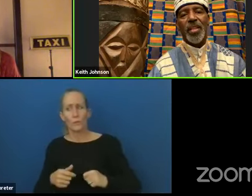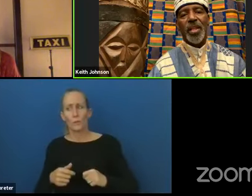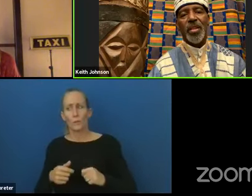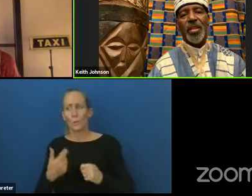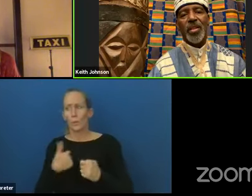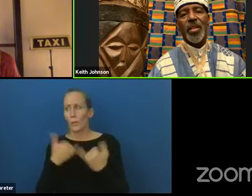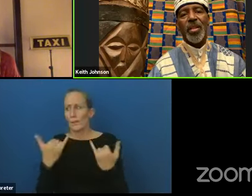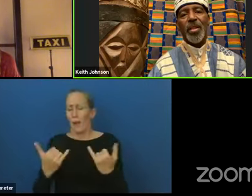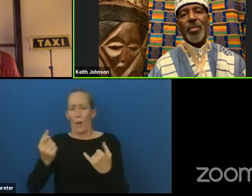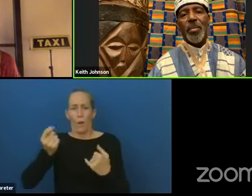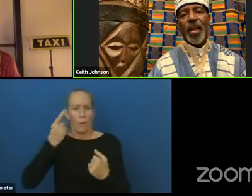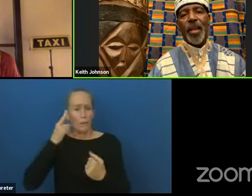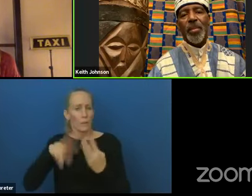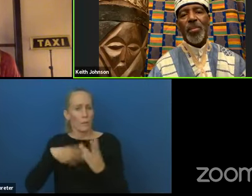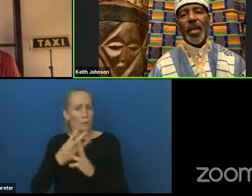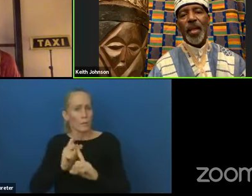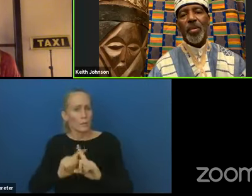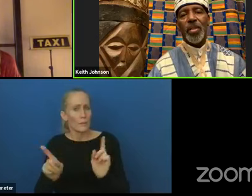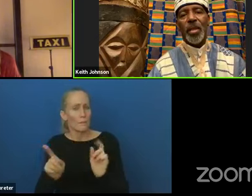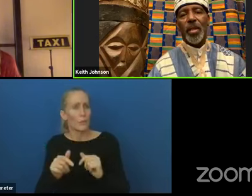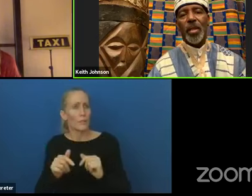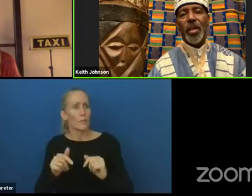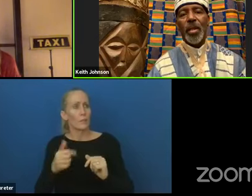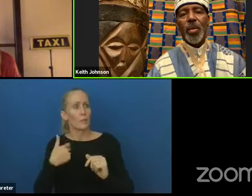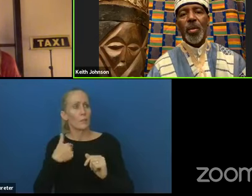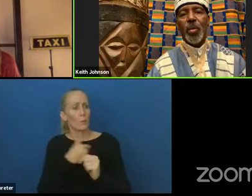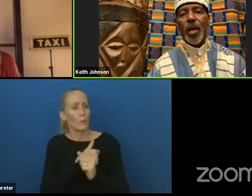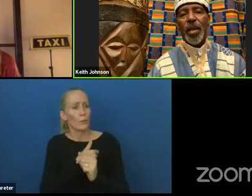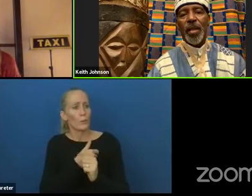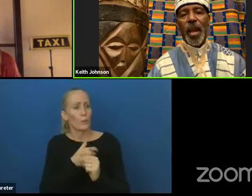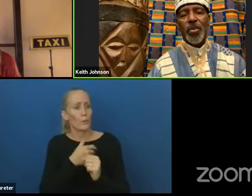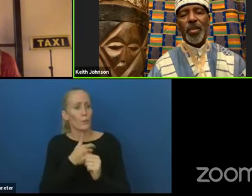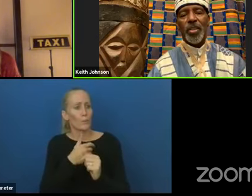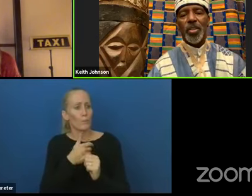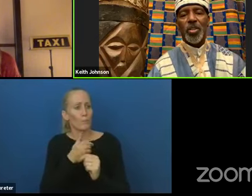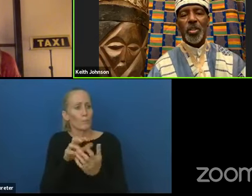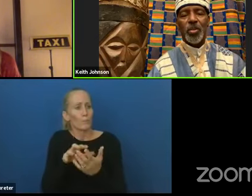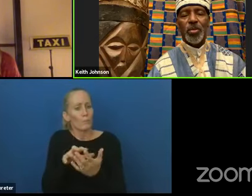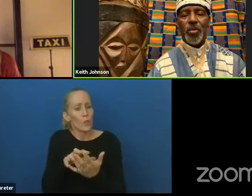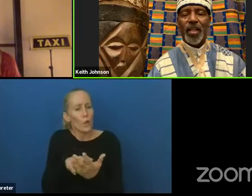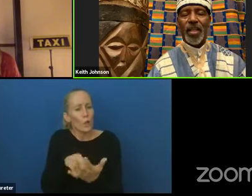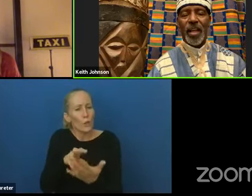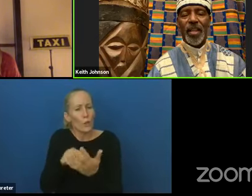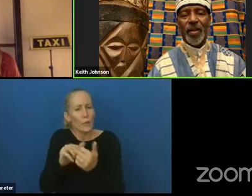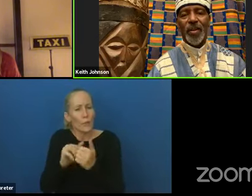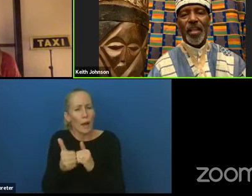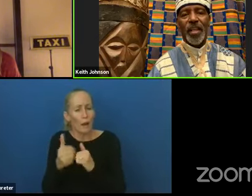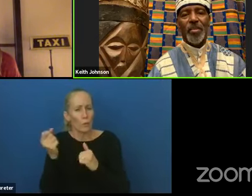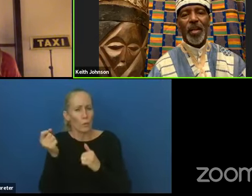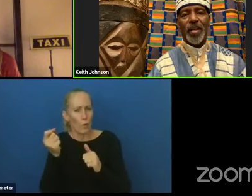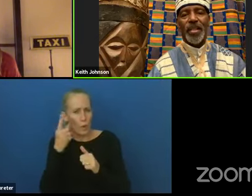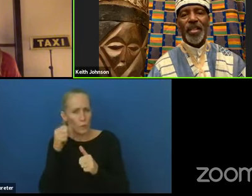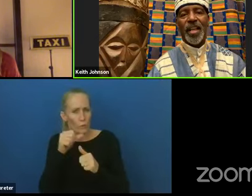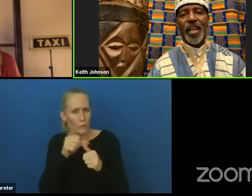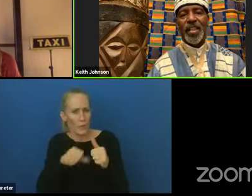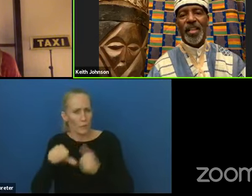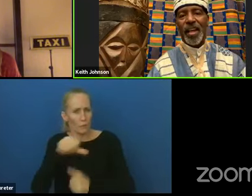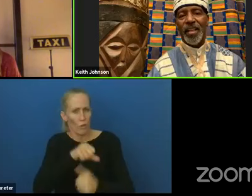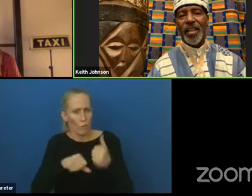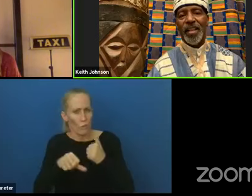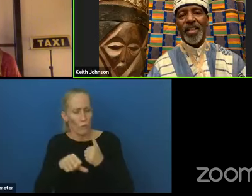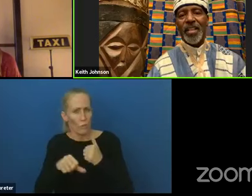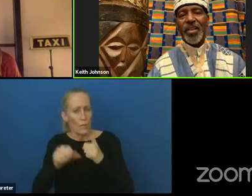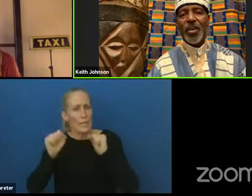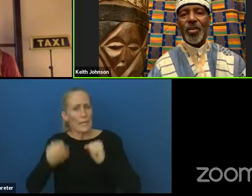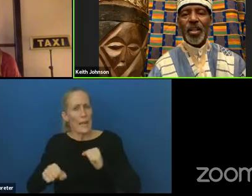understand each other by being able to wear that person's shoes, but not literally, but understanding